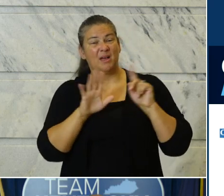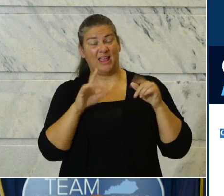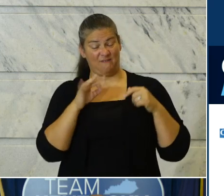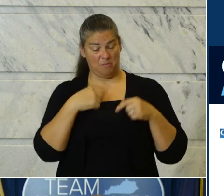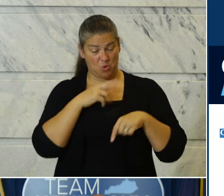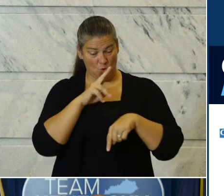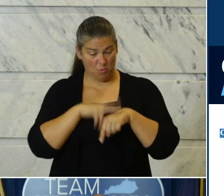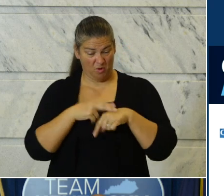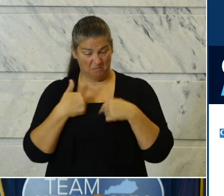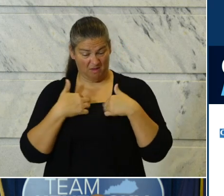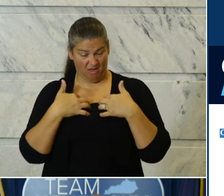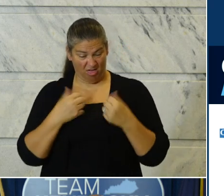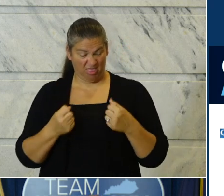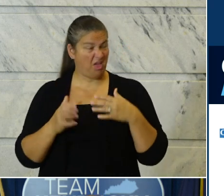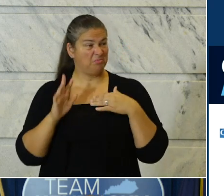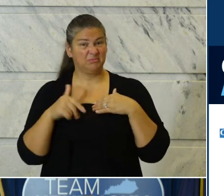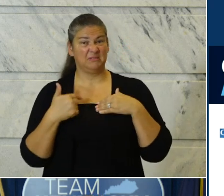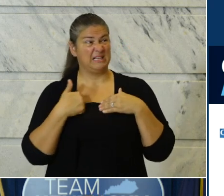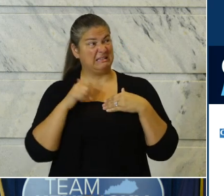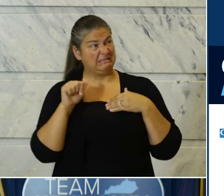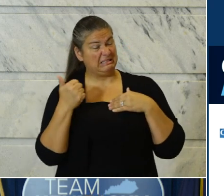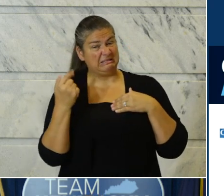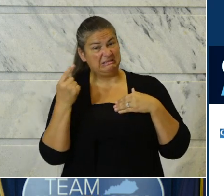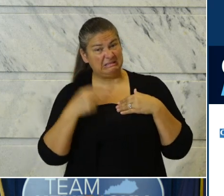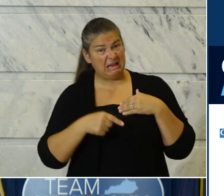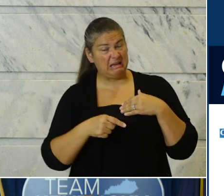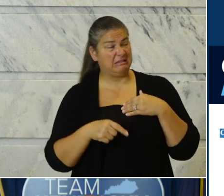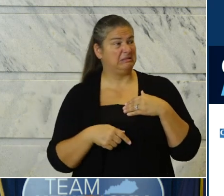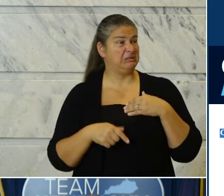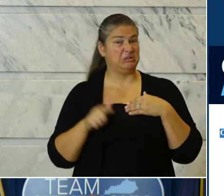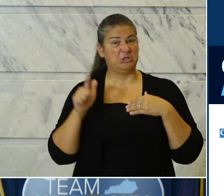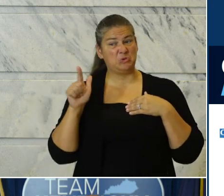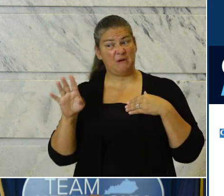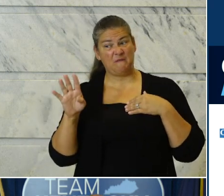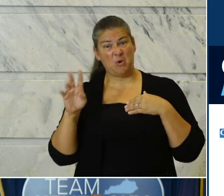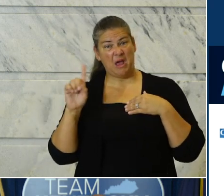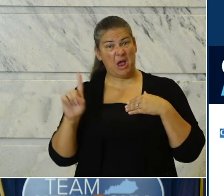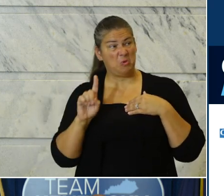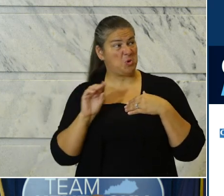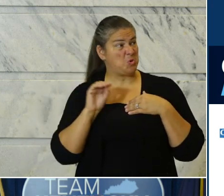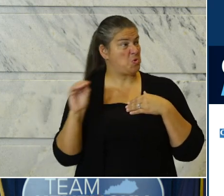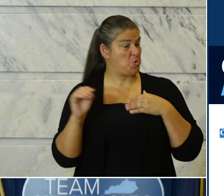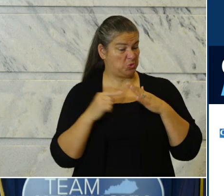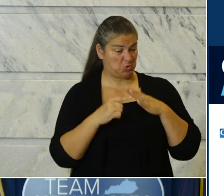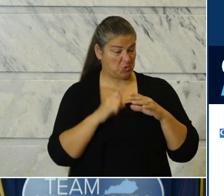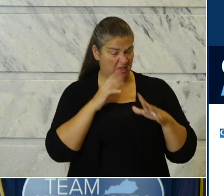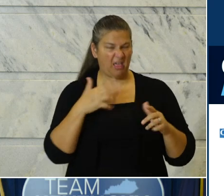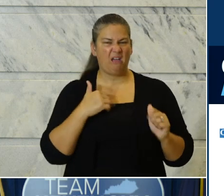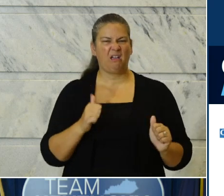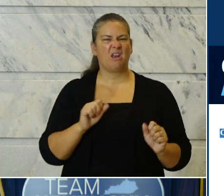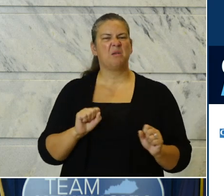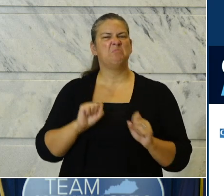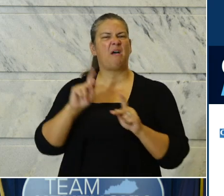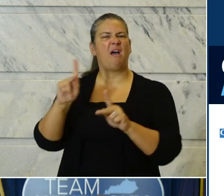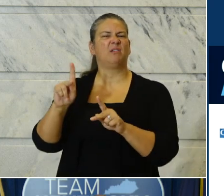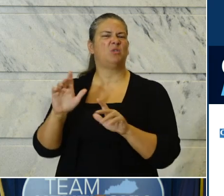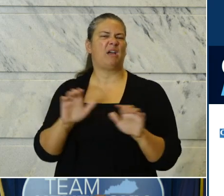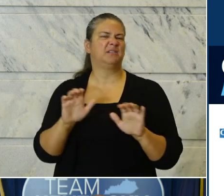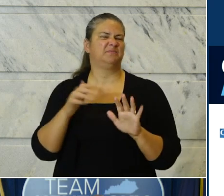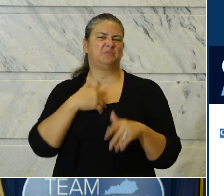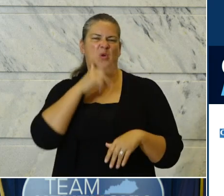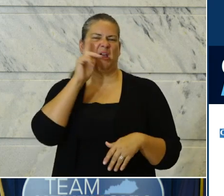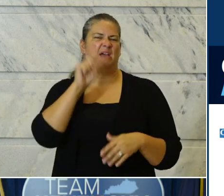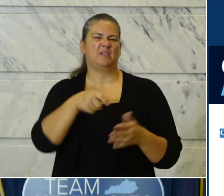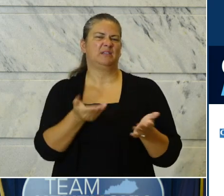disease, after 10 days and 24 hours of no symptoms, you can return to activities and you don't need a